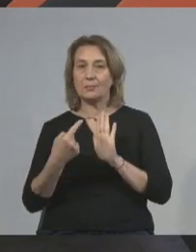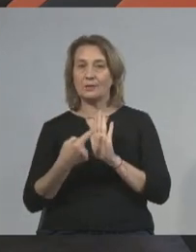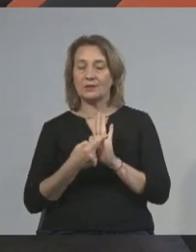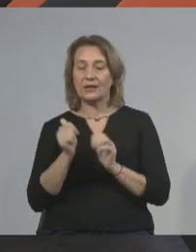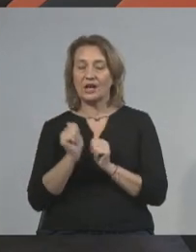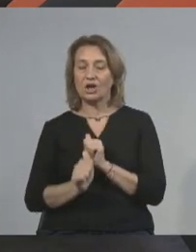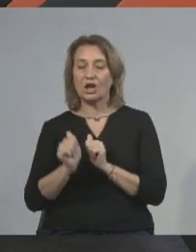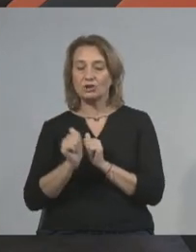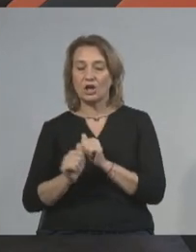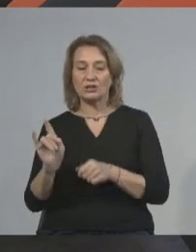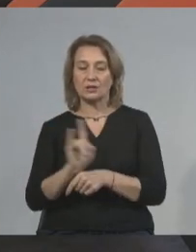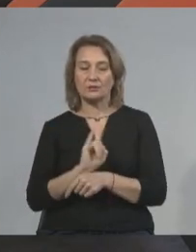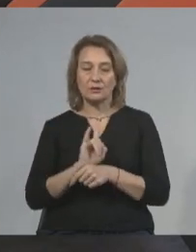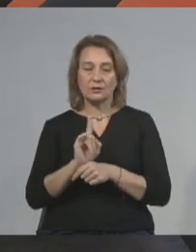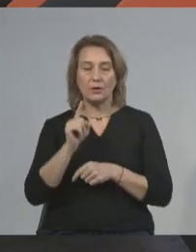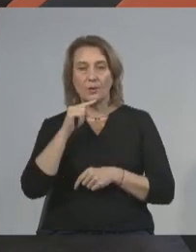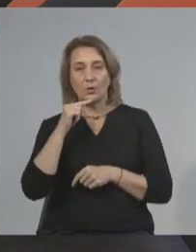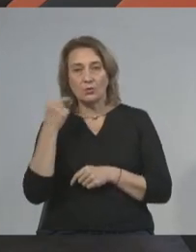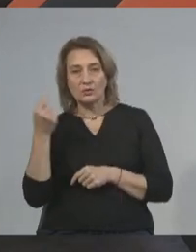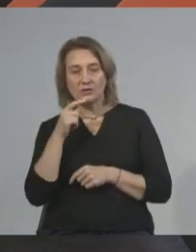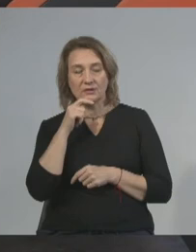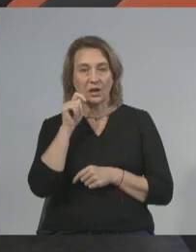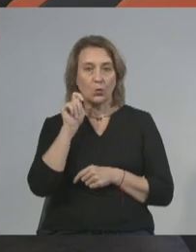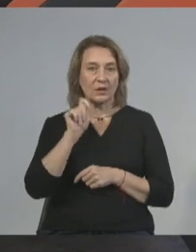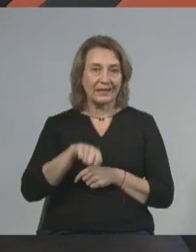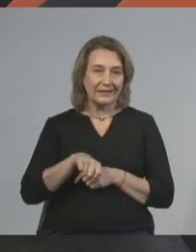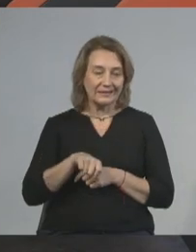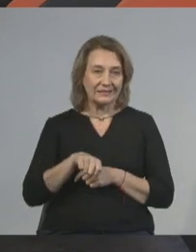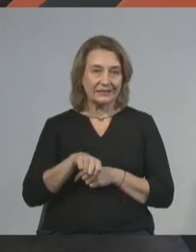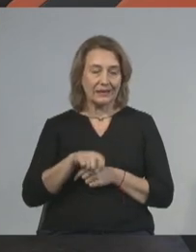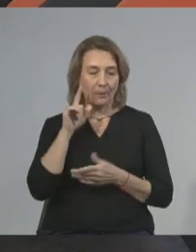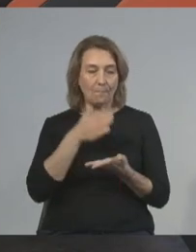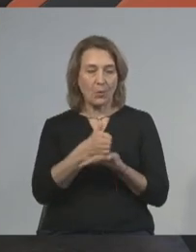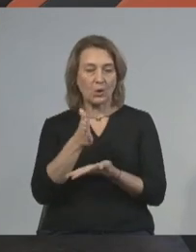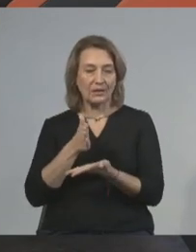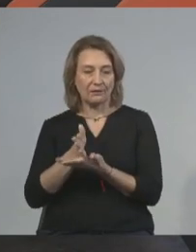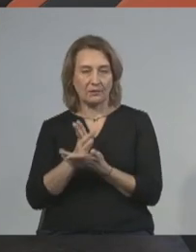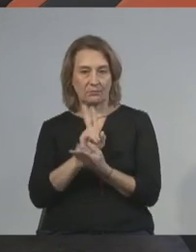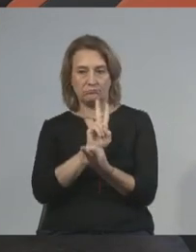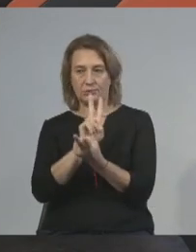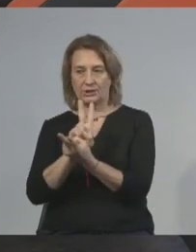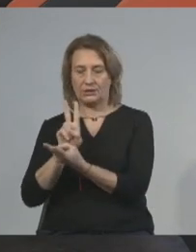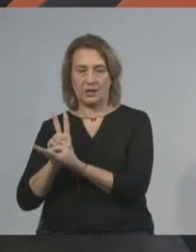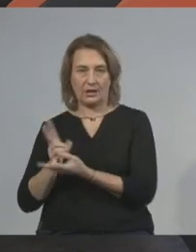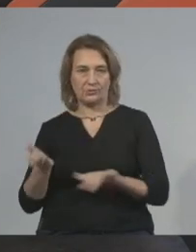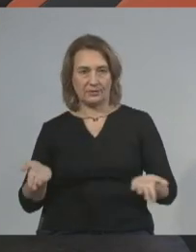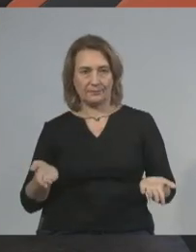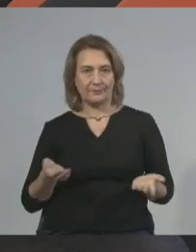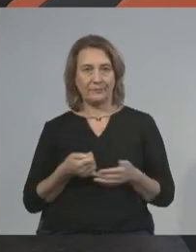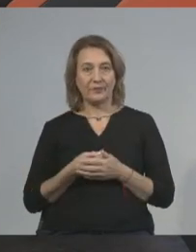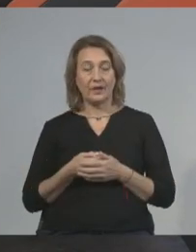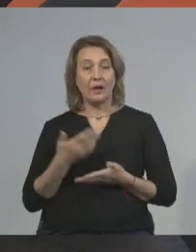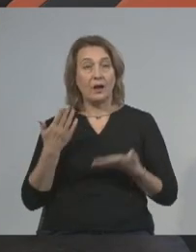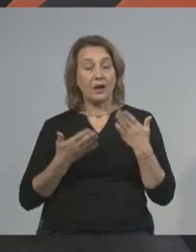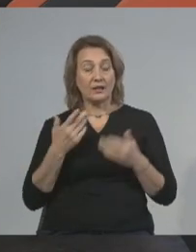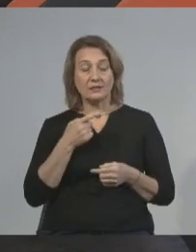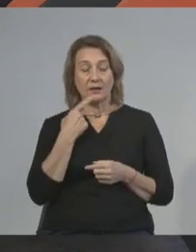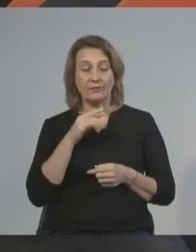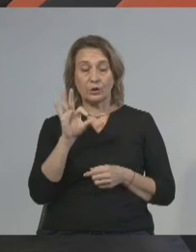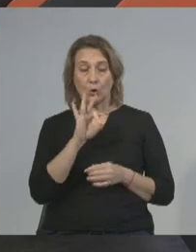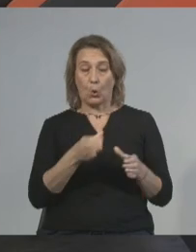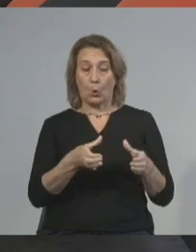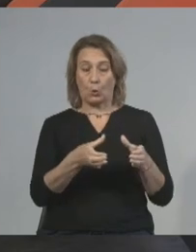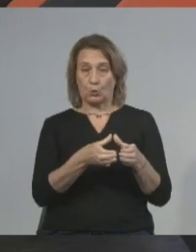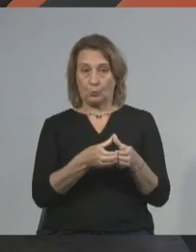politicians we have a question how often uh narratives of russian and ukrainians ukrainian